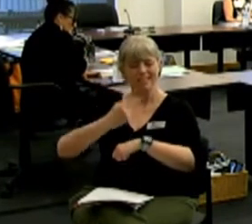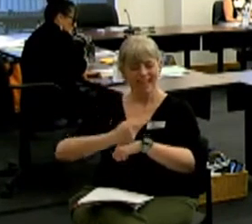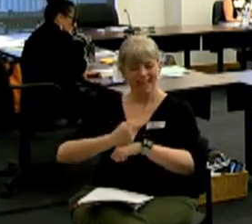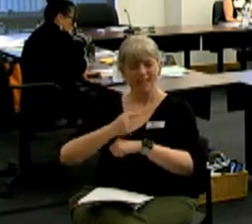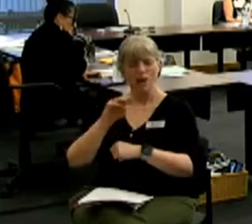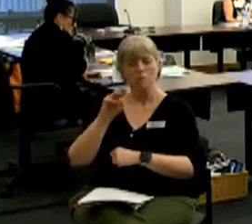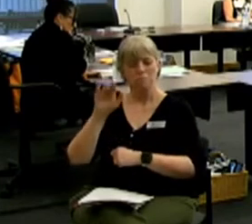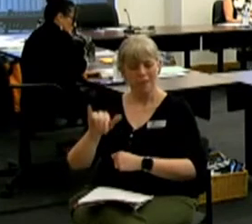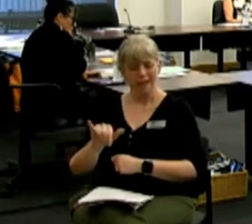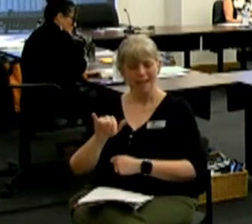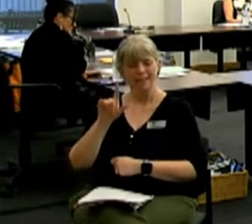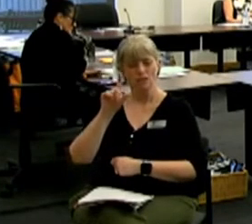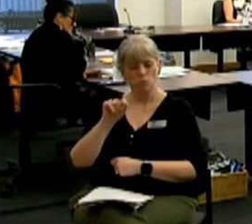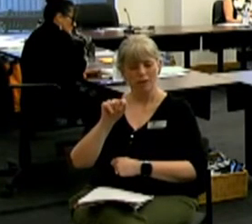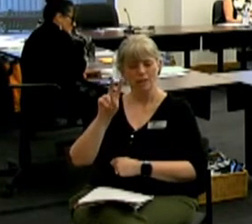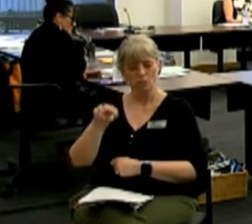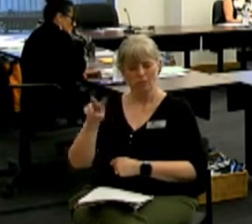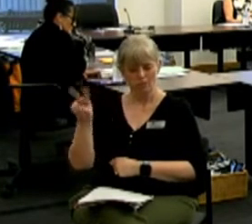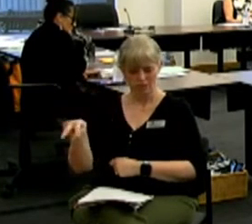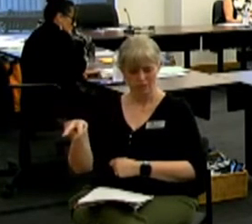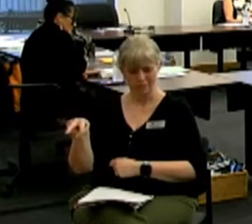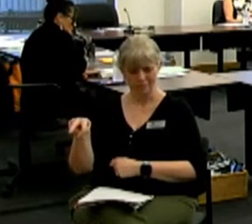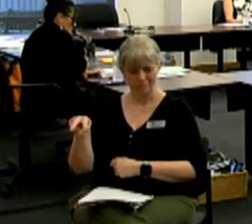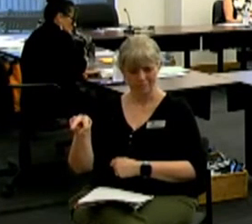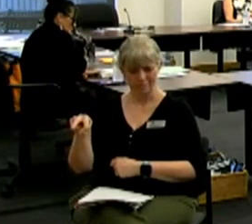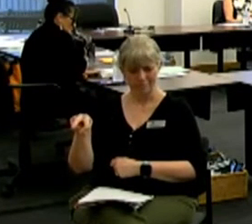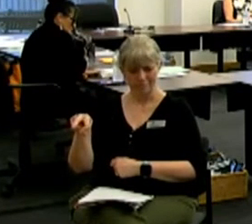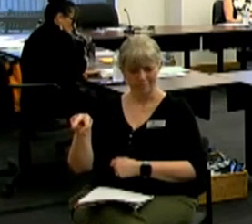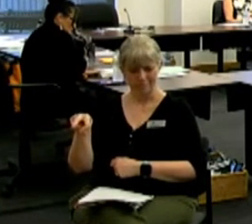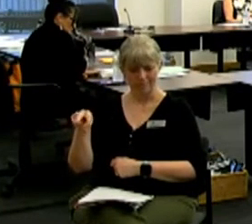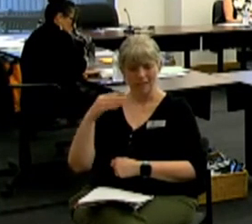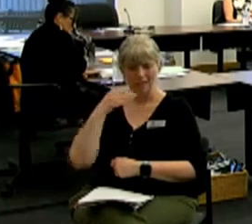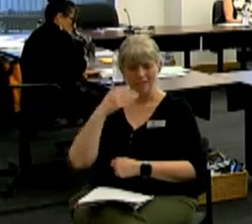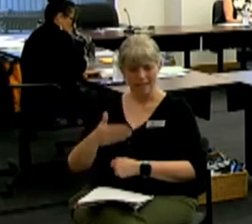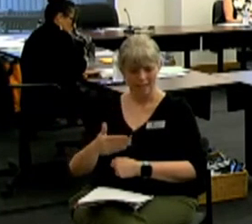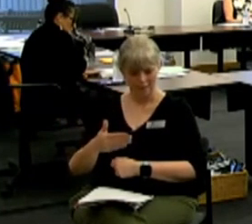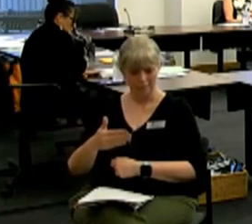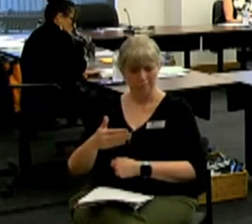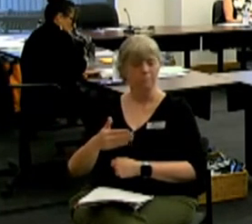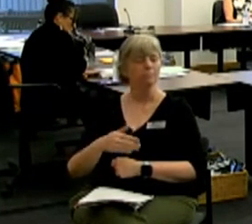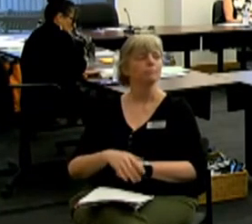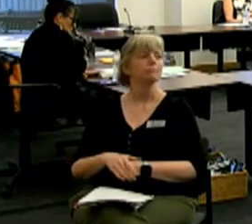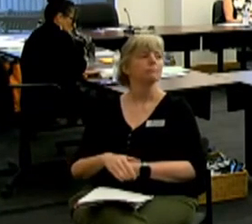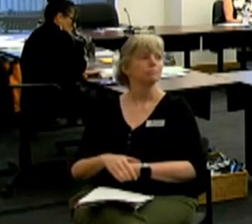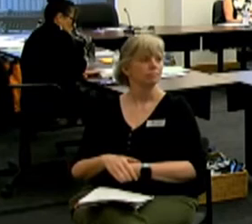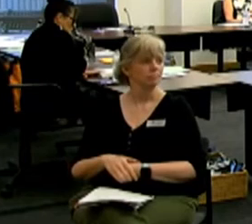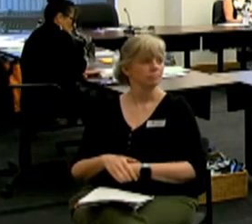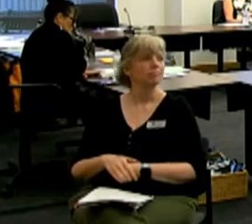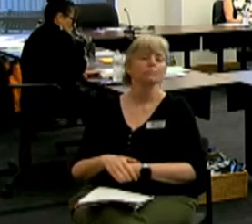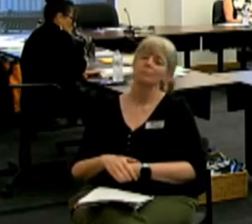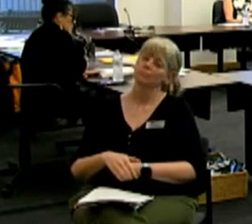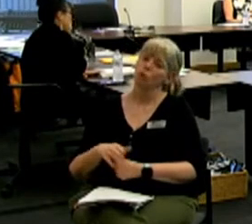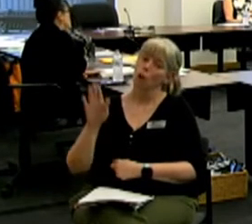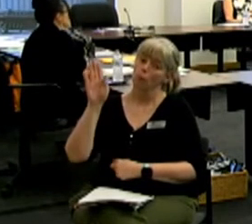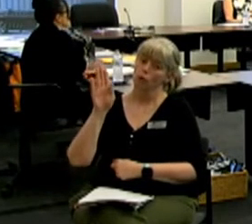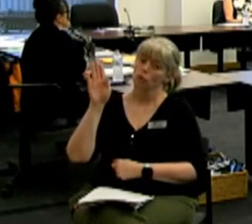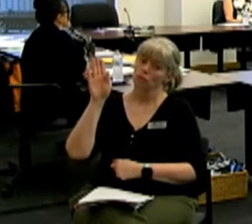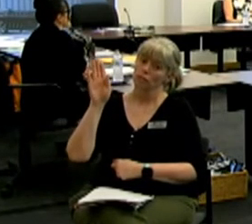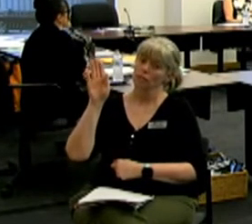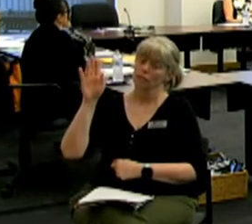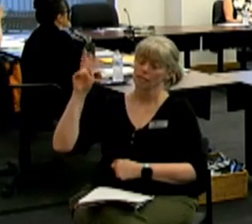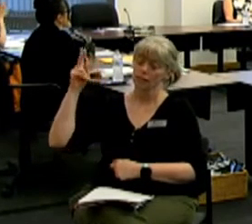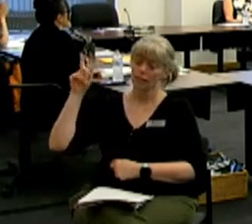day of May 2022. Thank you. Do we have a motion?